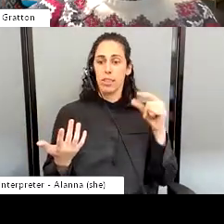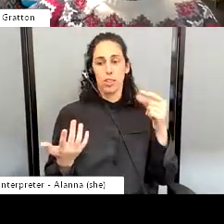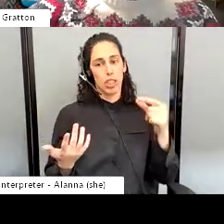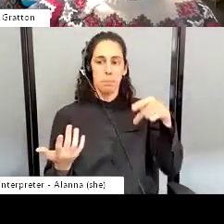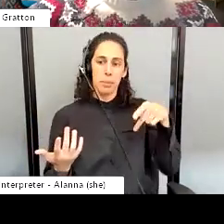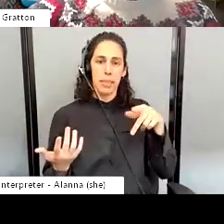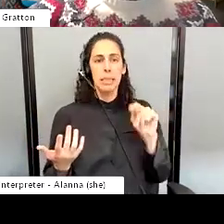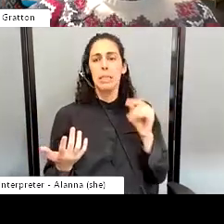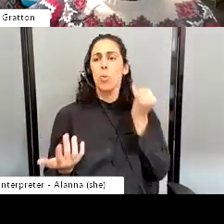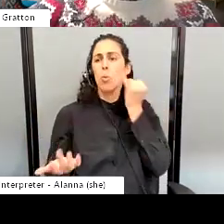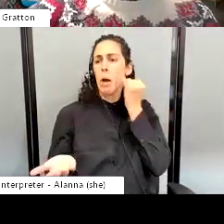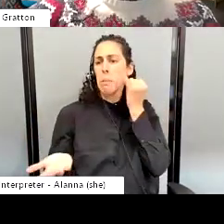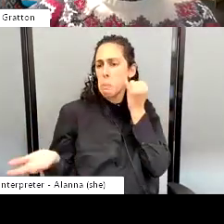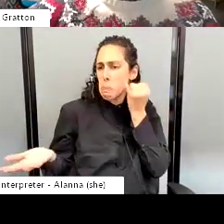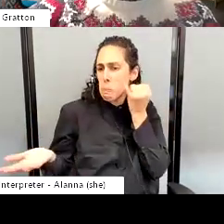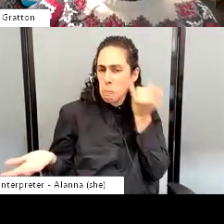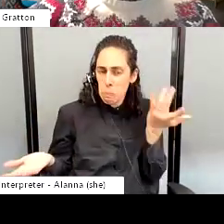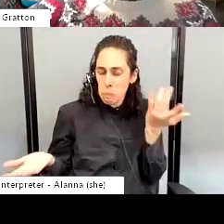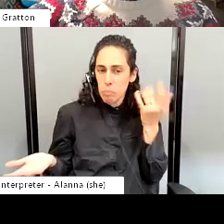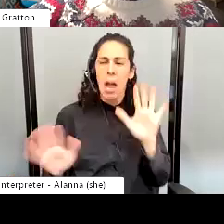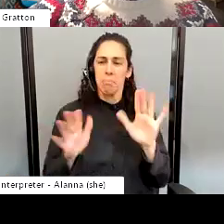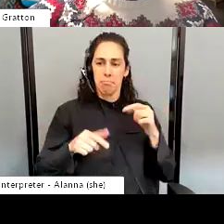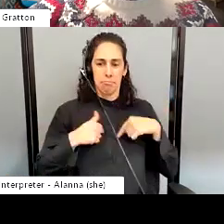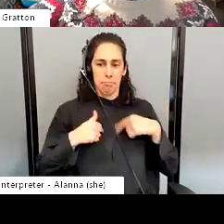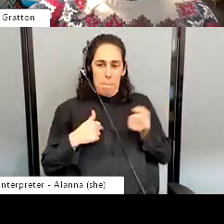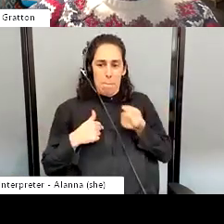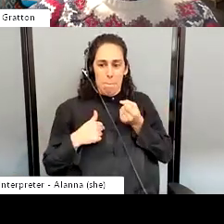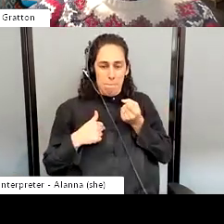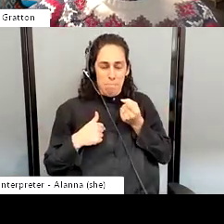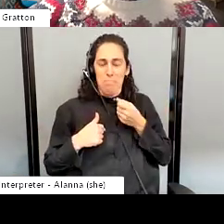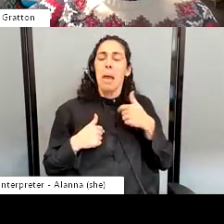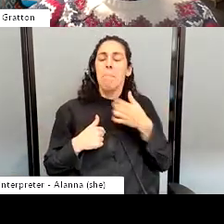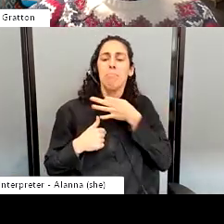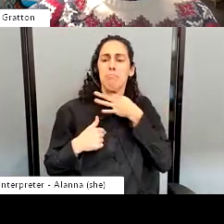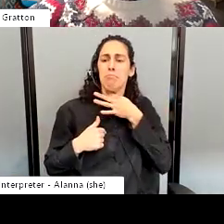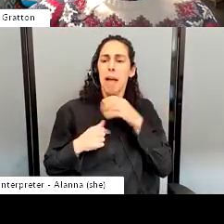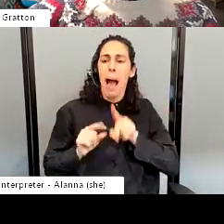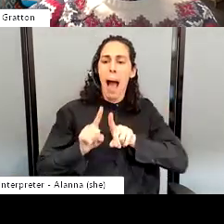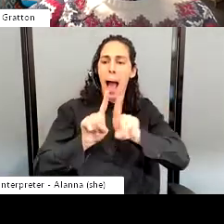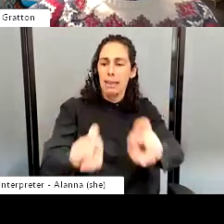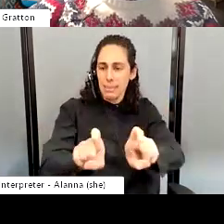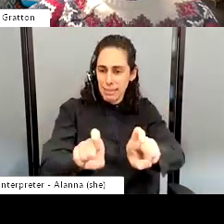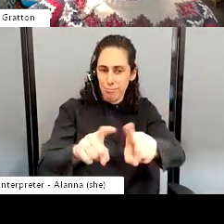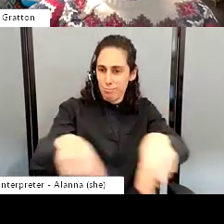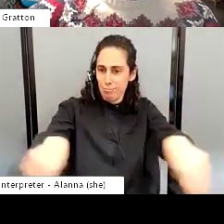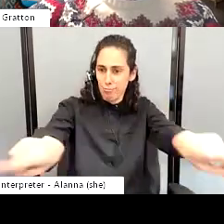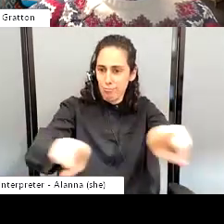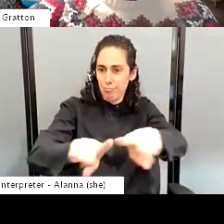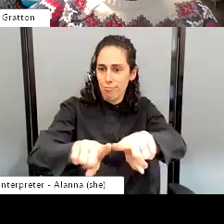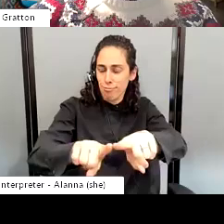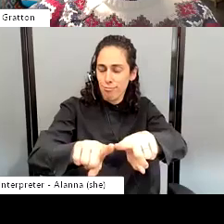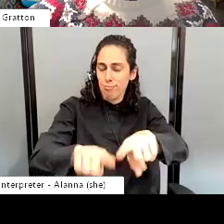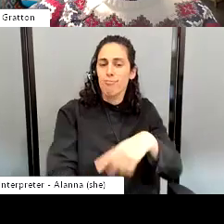before we even go there and just find out just to what extent are some people out there familiar with it. So I have some cohorts here,